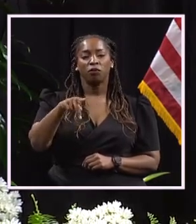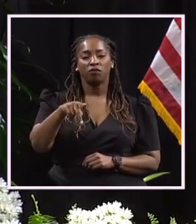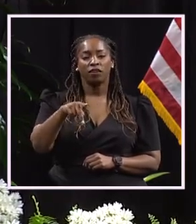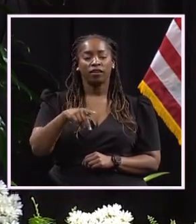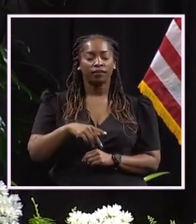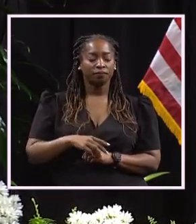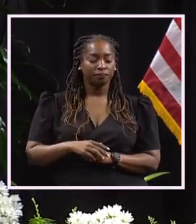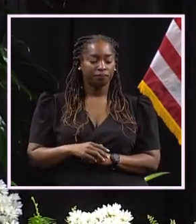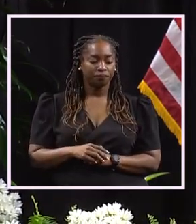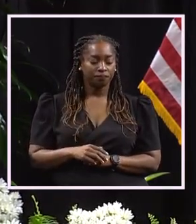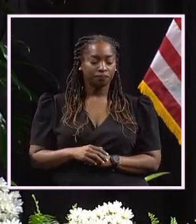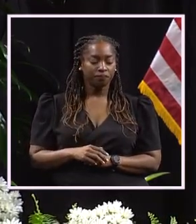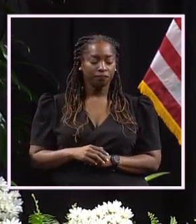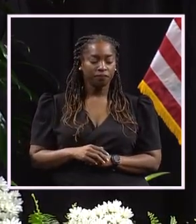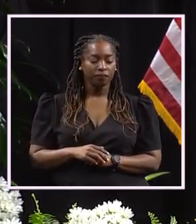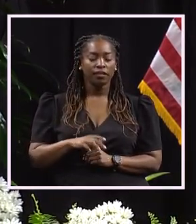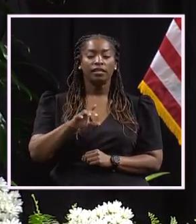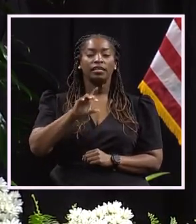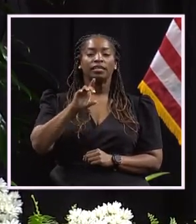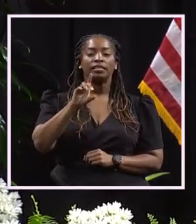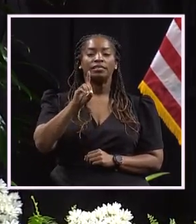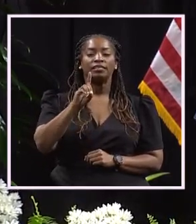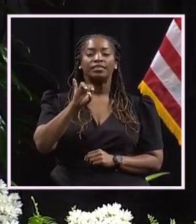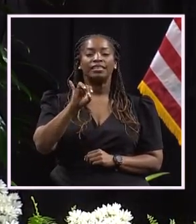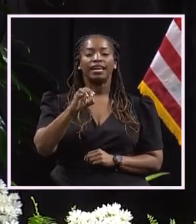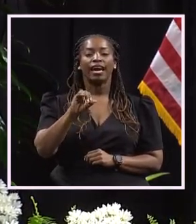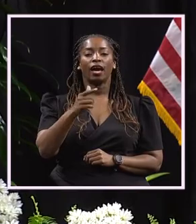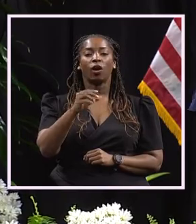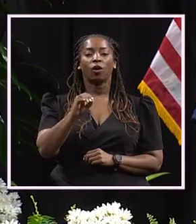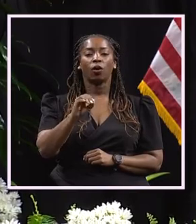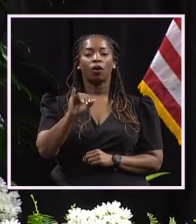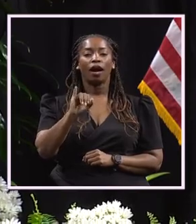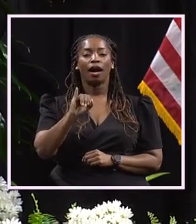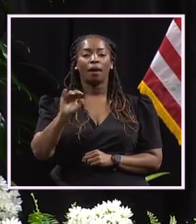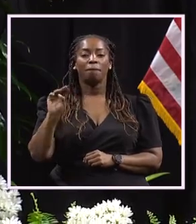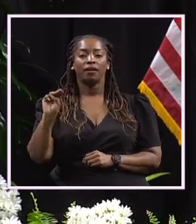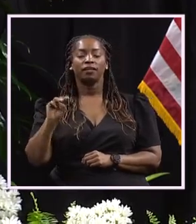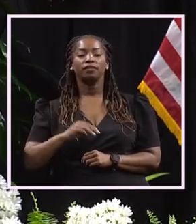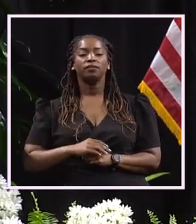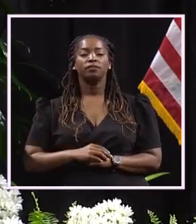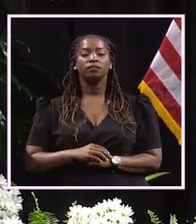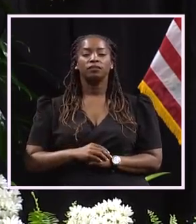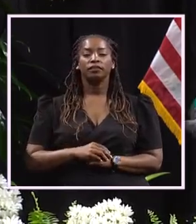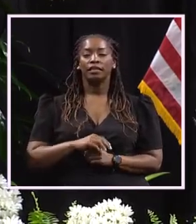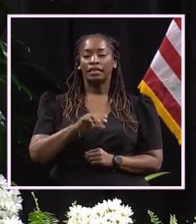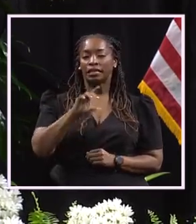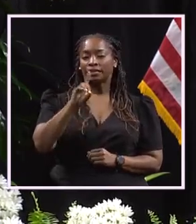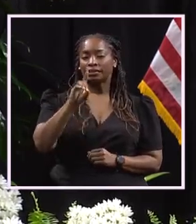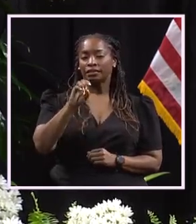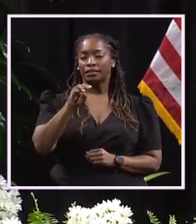laude. Diego I. Mercado. Dominic Anthony Castillo.